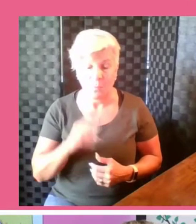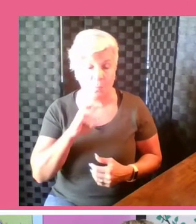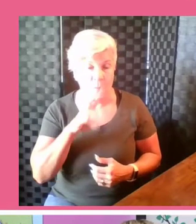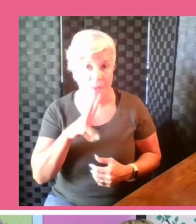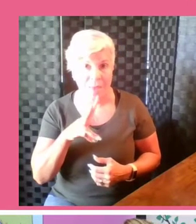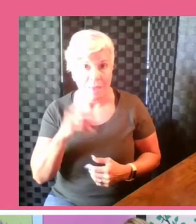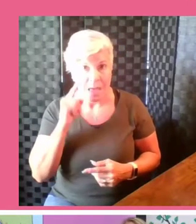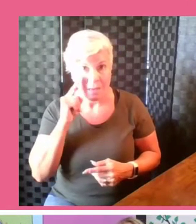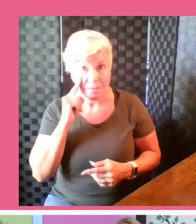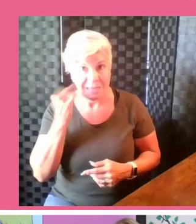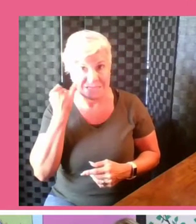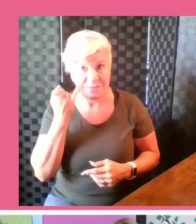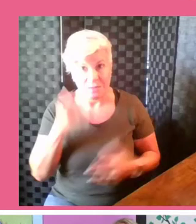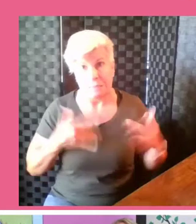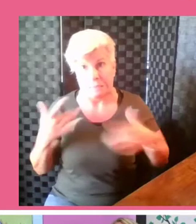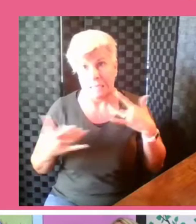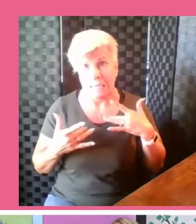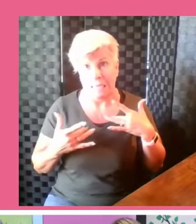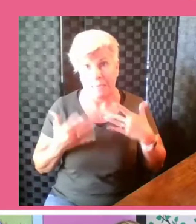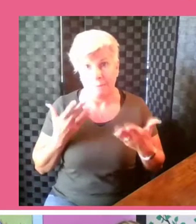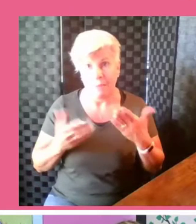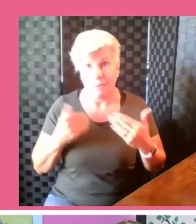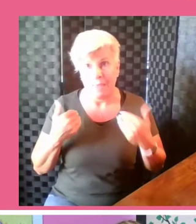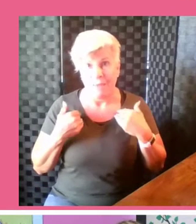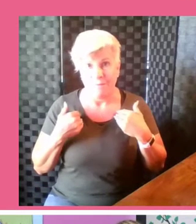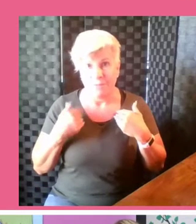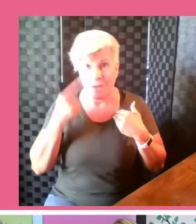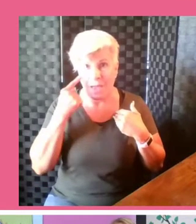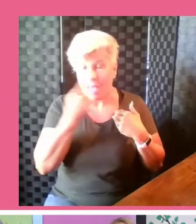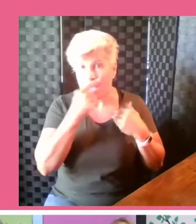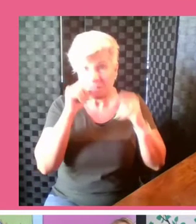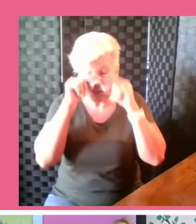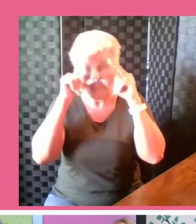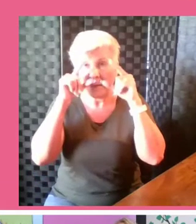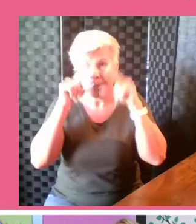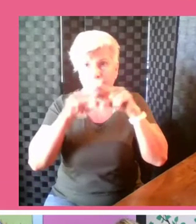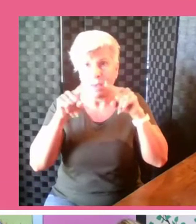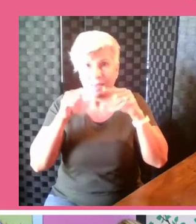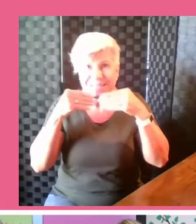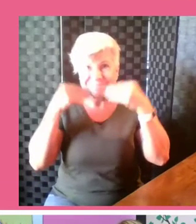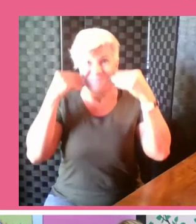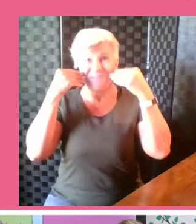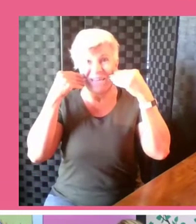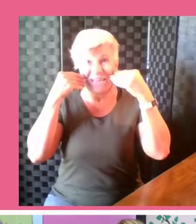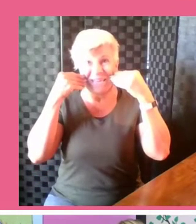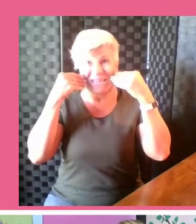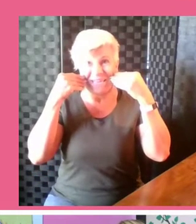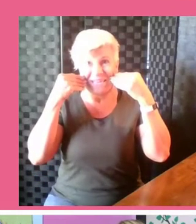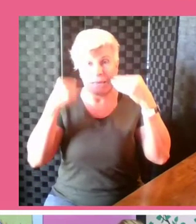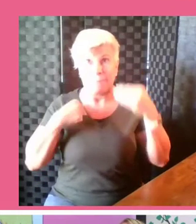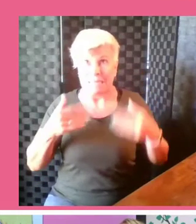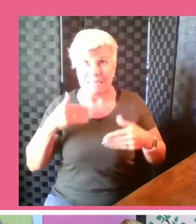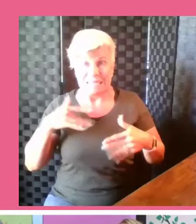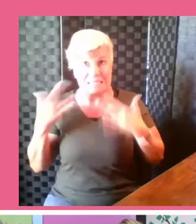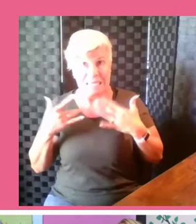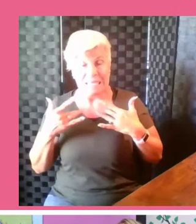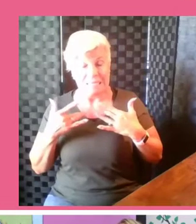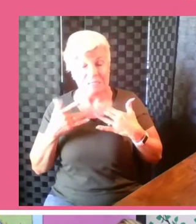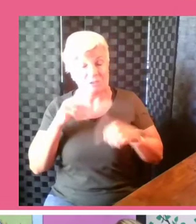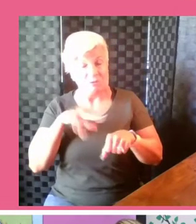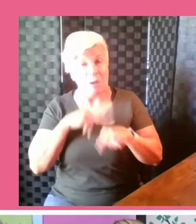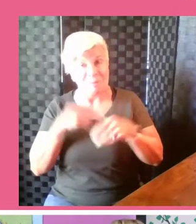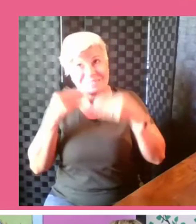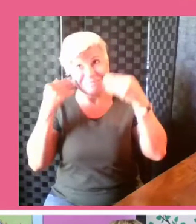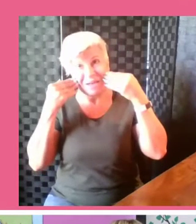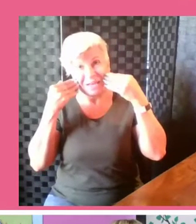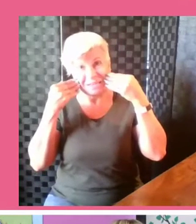Well, I would think if they were excited, they might have their eyes open, but I think they'd have a big smile on their face. When I'm excited, I usually have a pretty